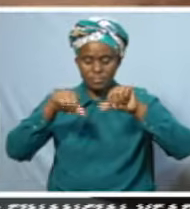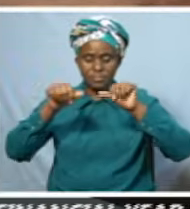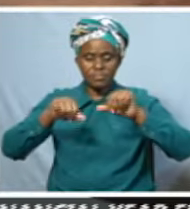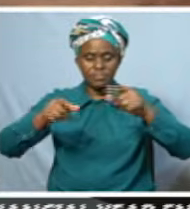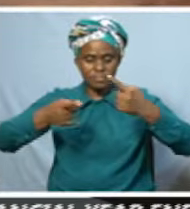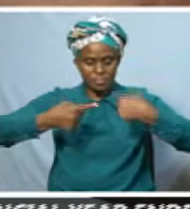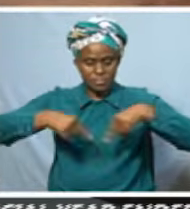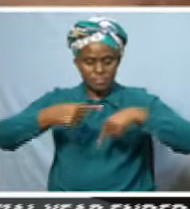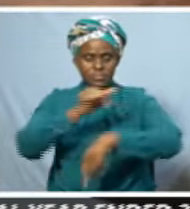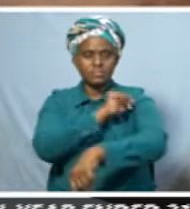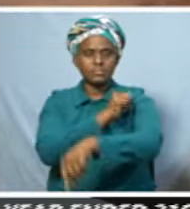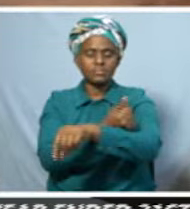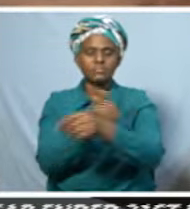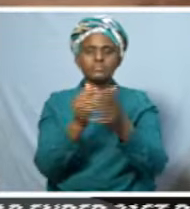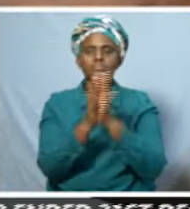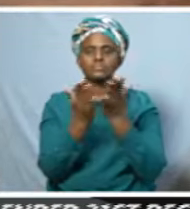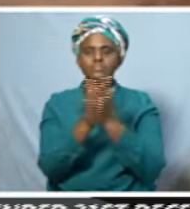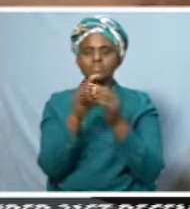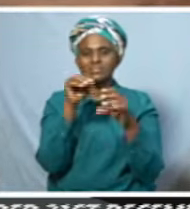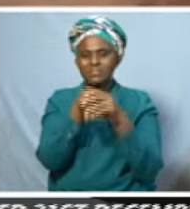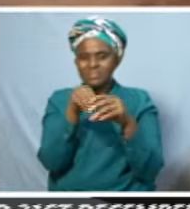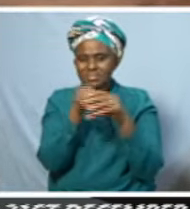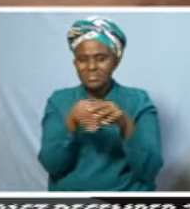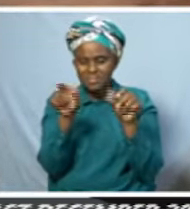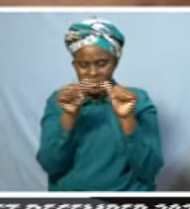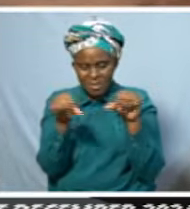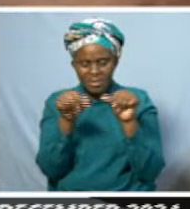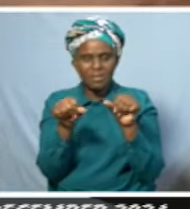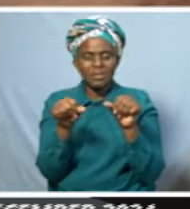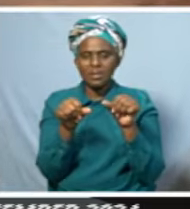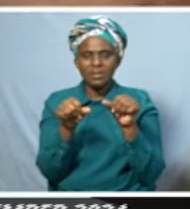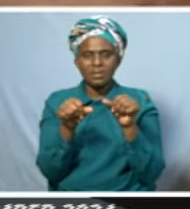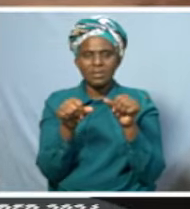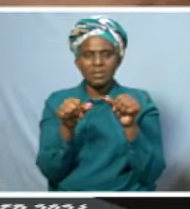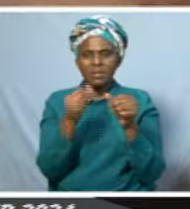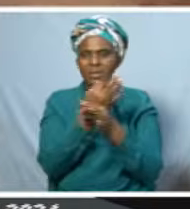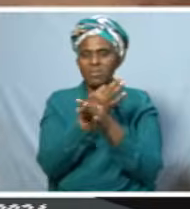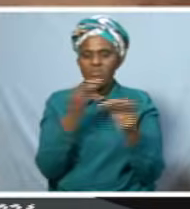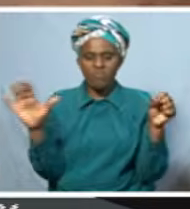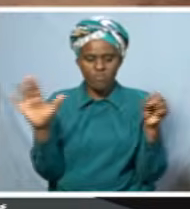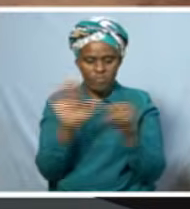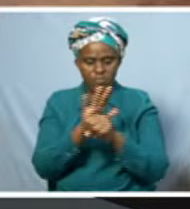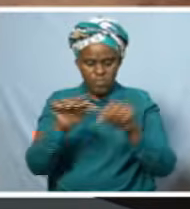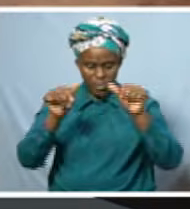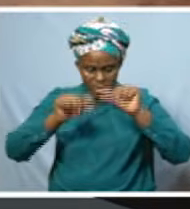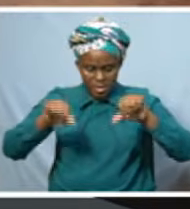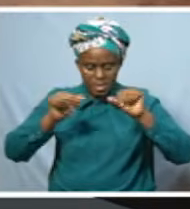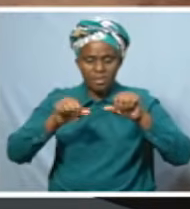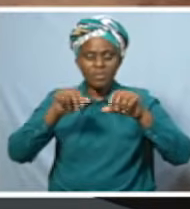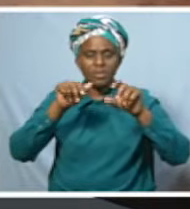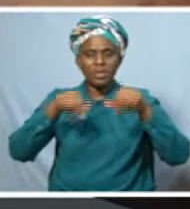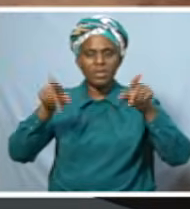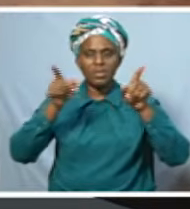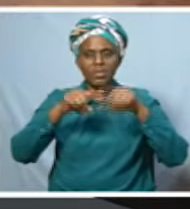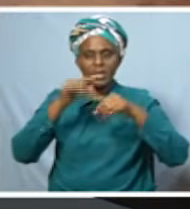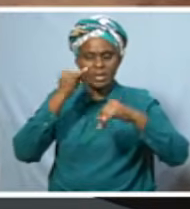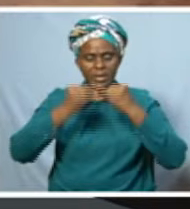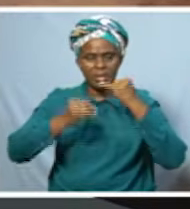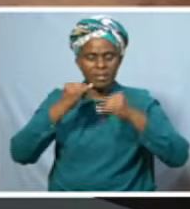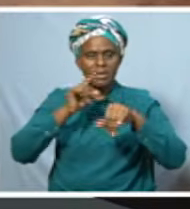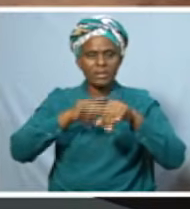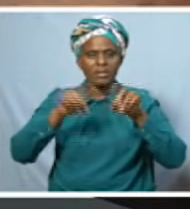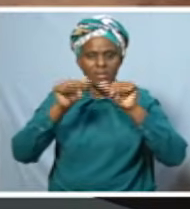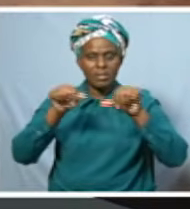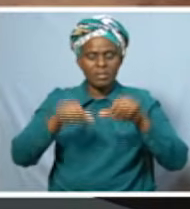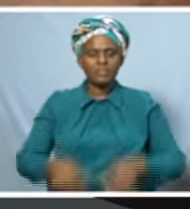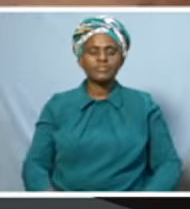local authority books? Internally. A full-fledged internal audit. When was the last time you did the audit?